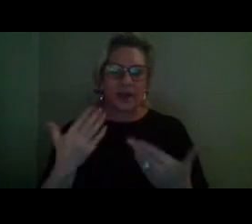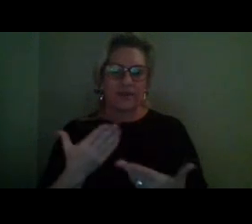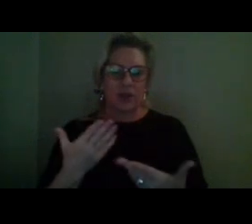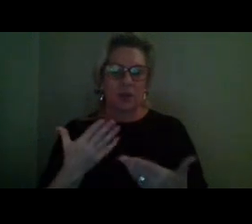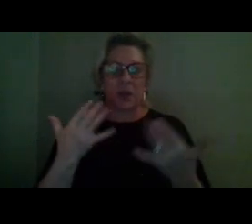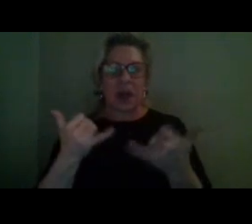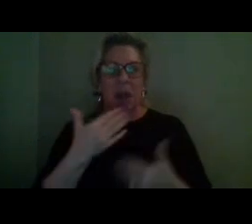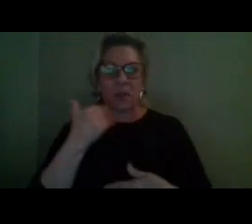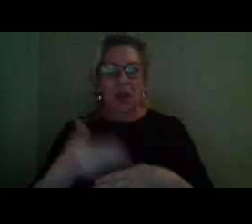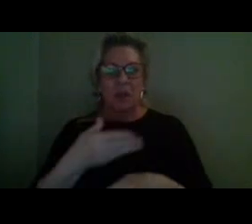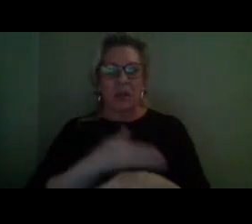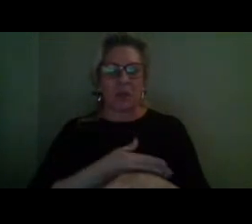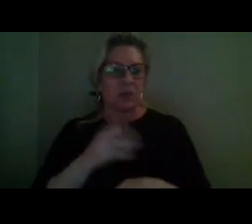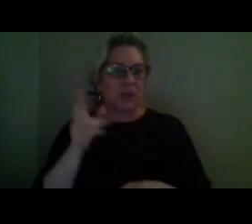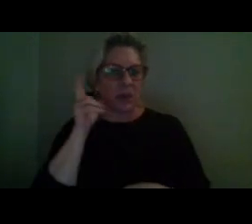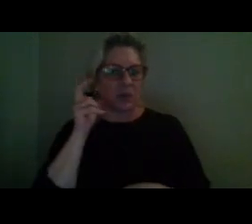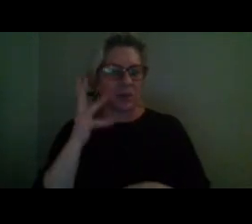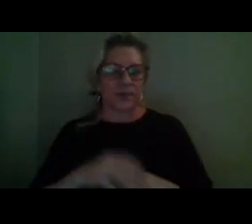Yes, we can.